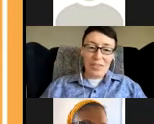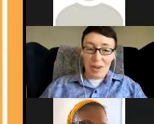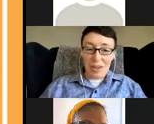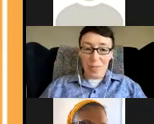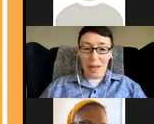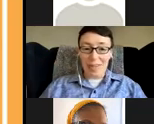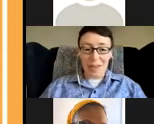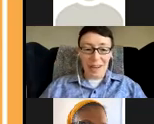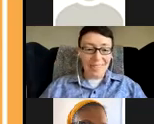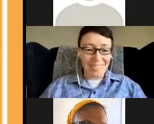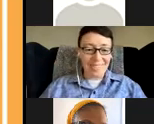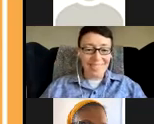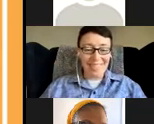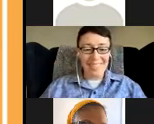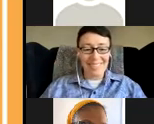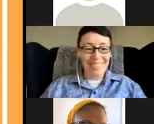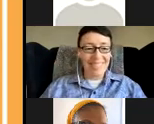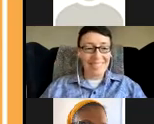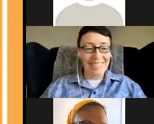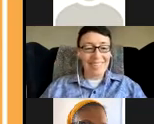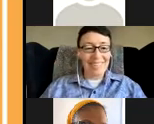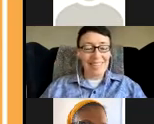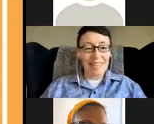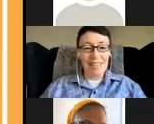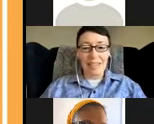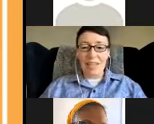Actually, sorry, go back if you can.